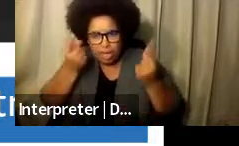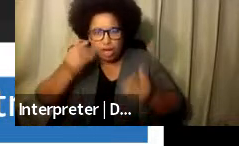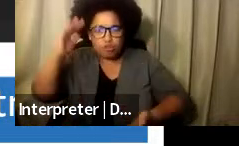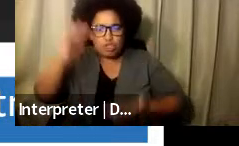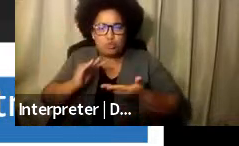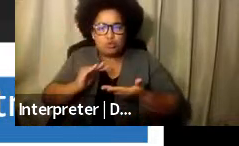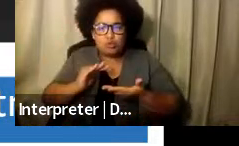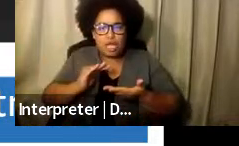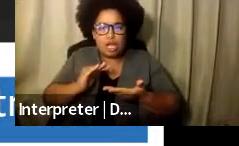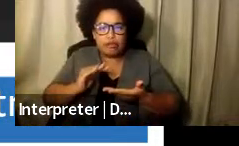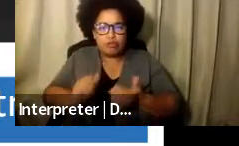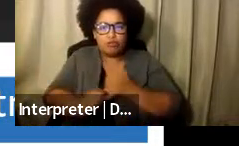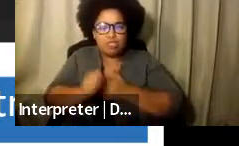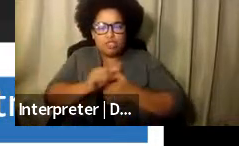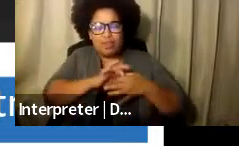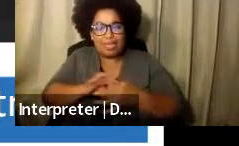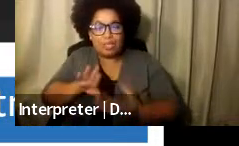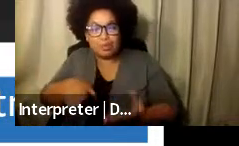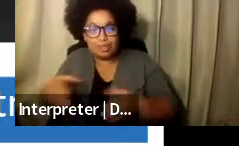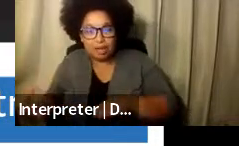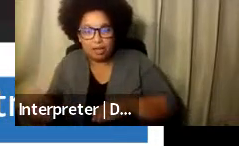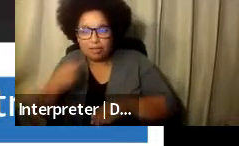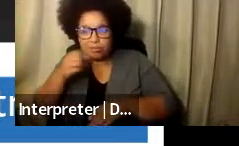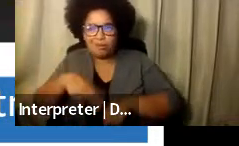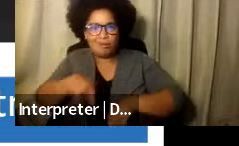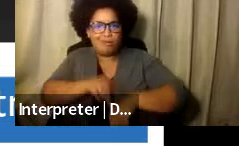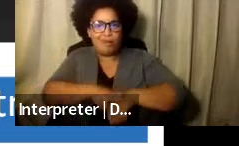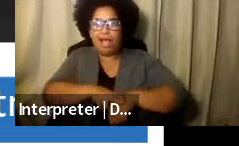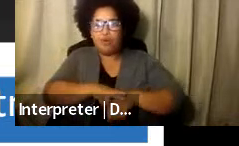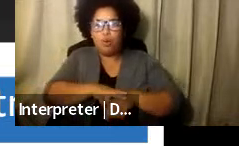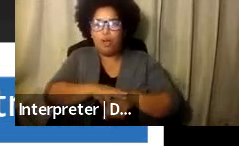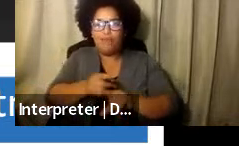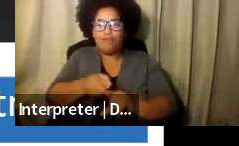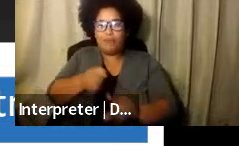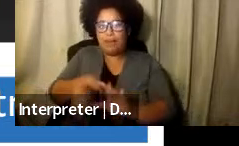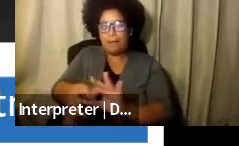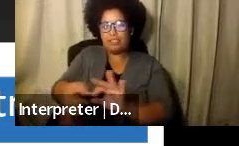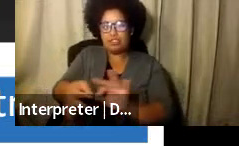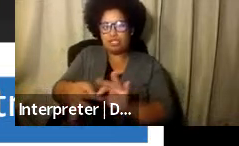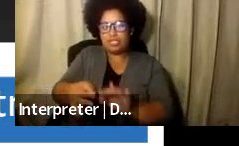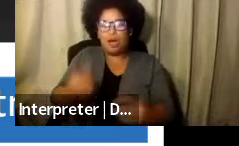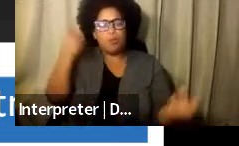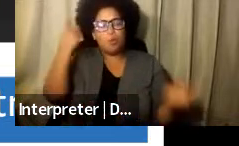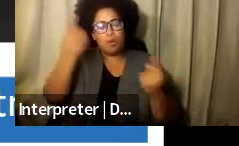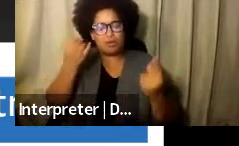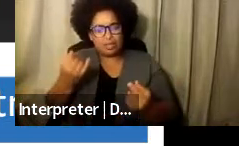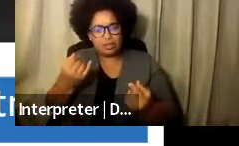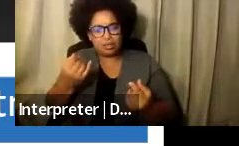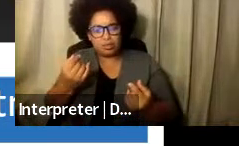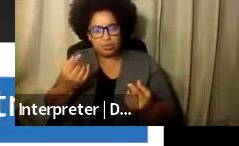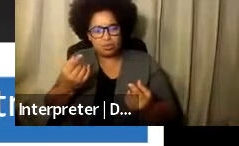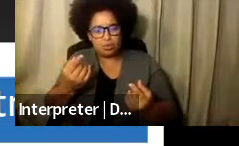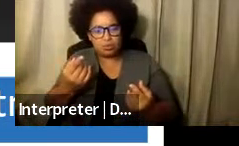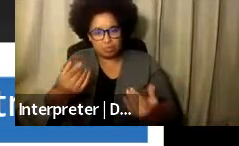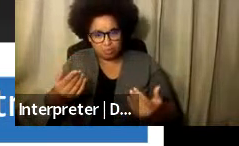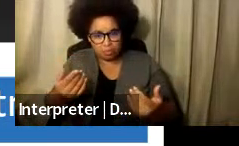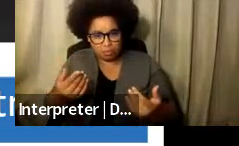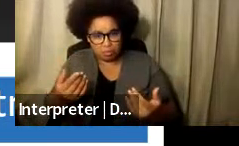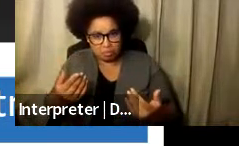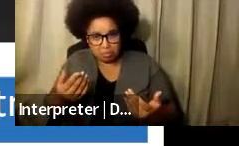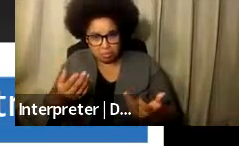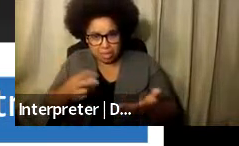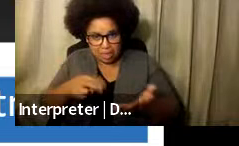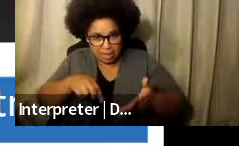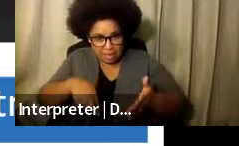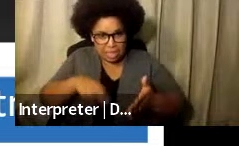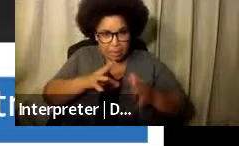risk of death, right? That's not a natural thing that's going to come out of the messaging. So I'm just wondering, is there a, you know, is this